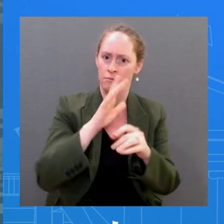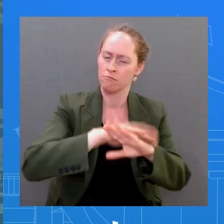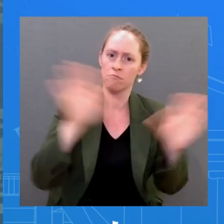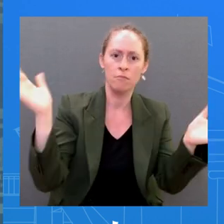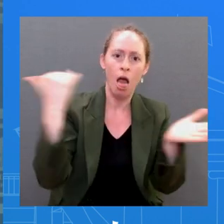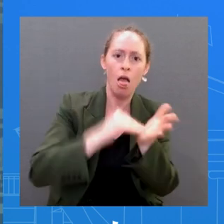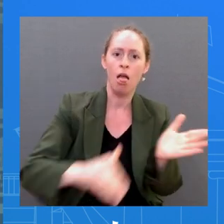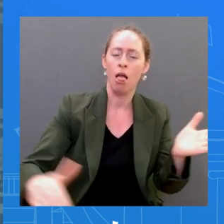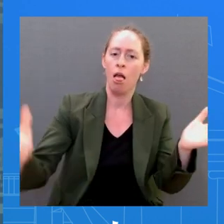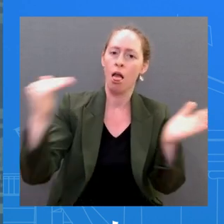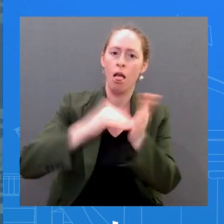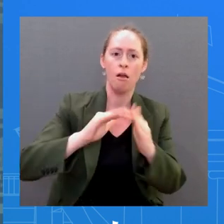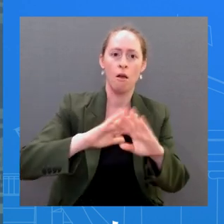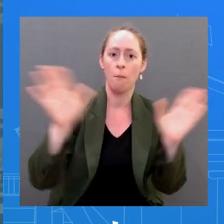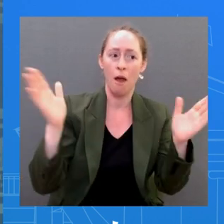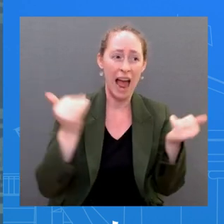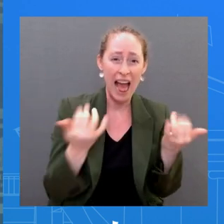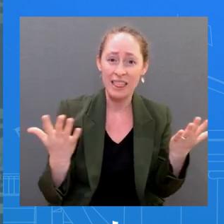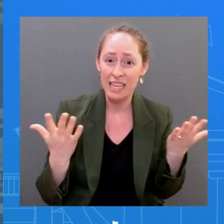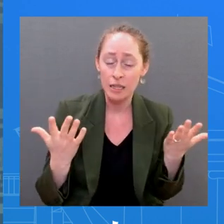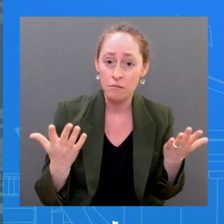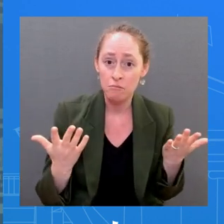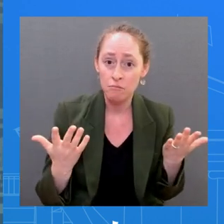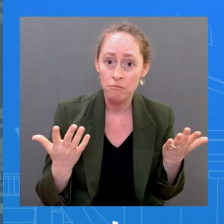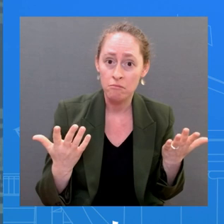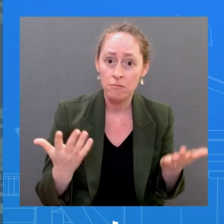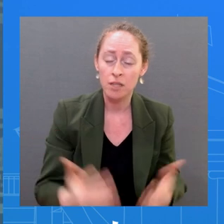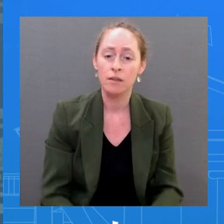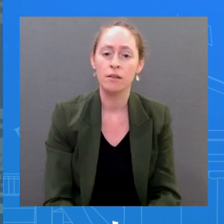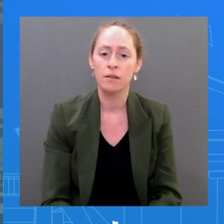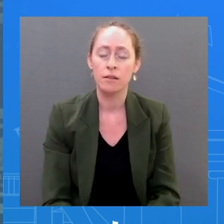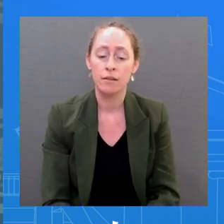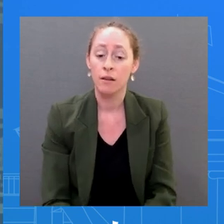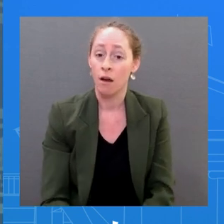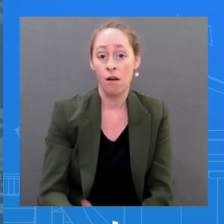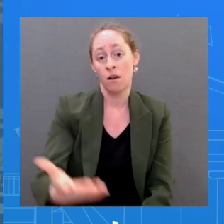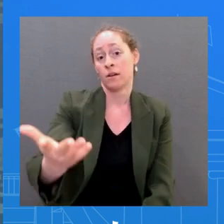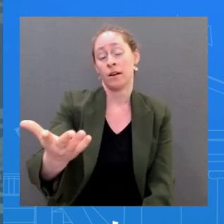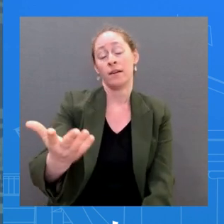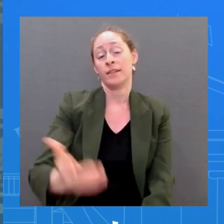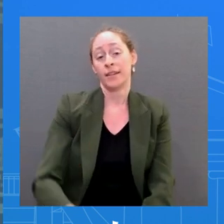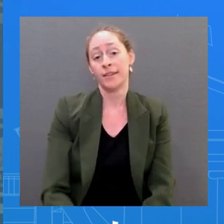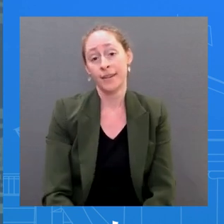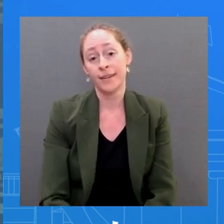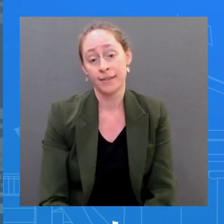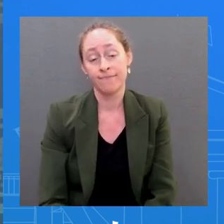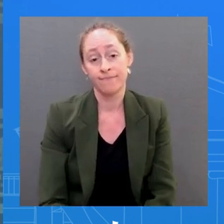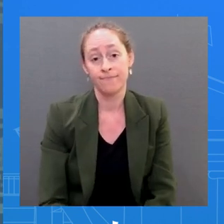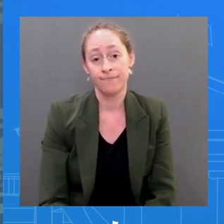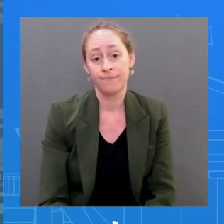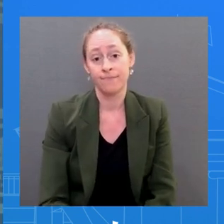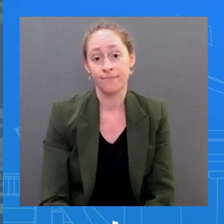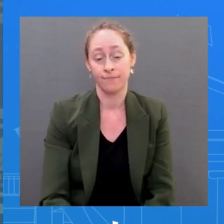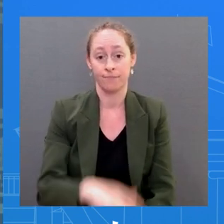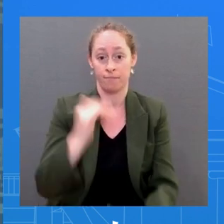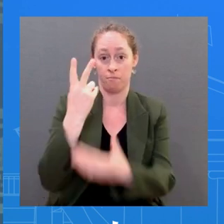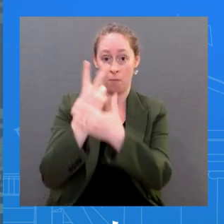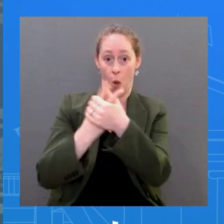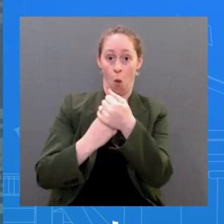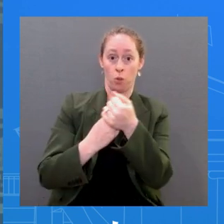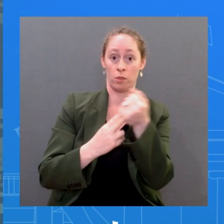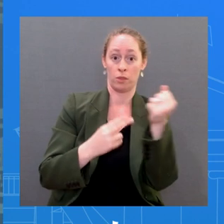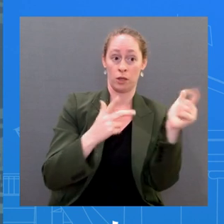18. And one of the things that's on the table is raising the age limit. Are